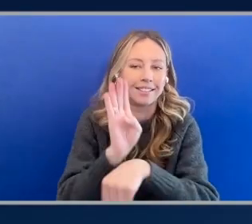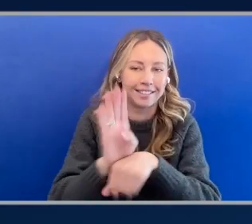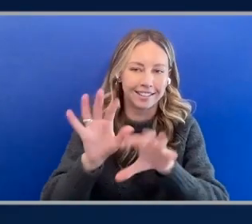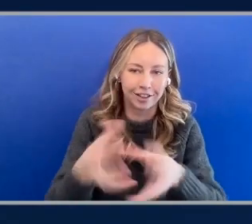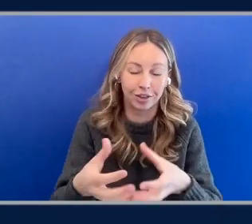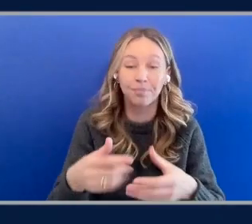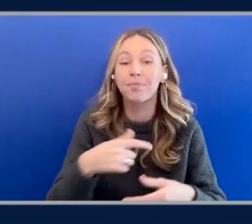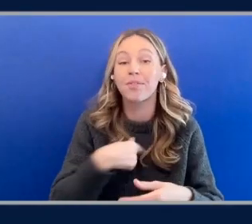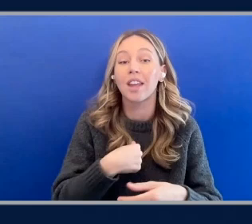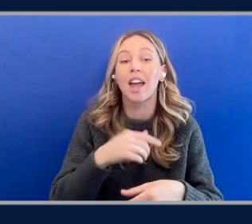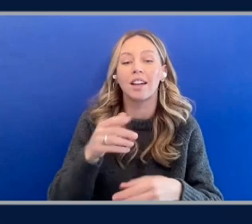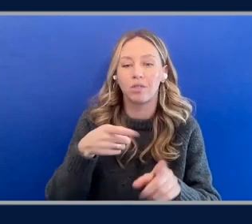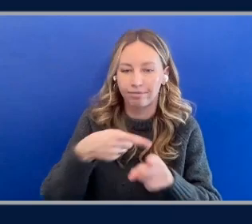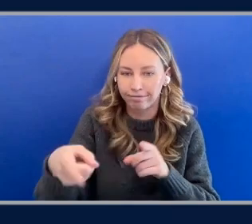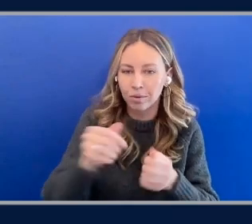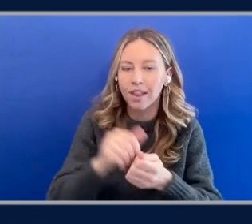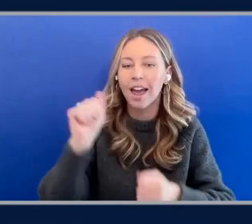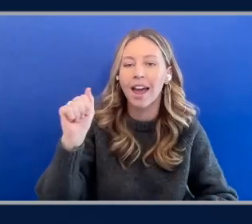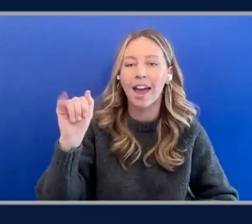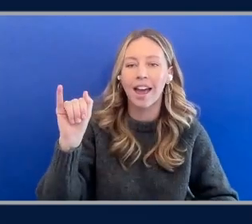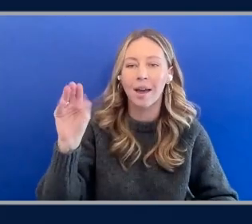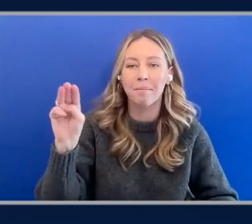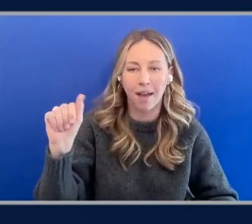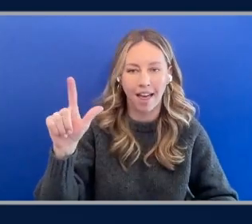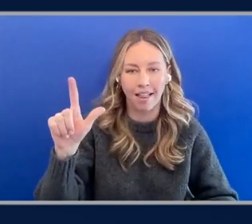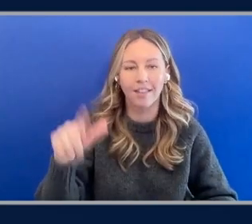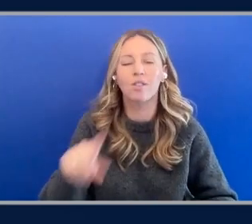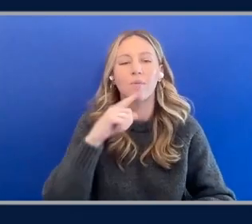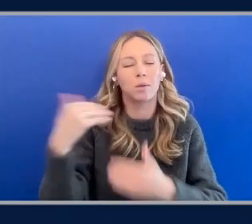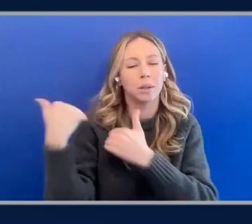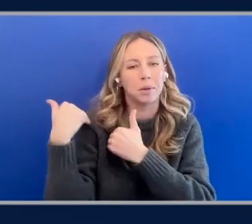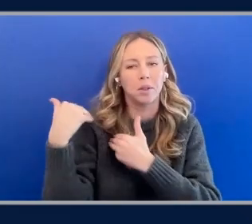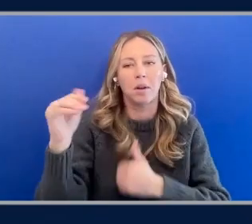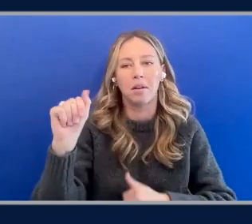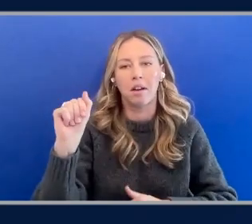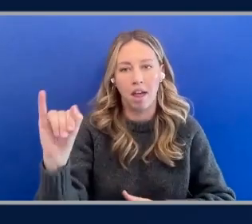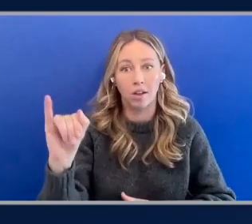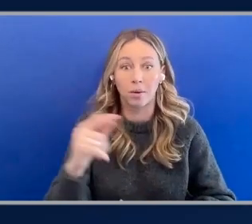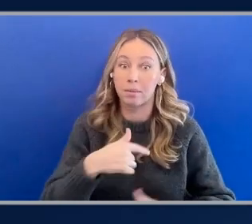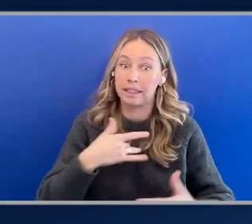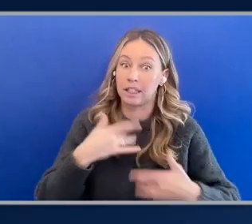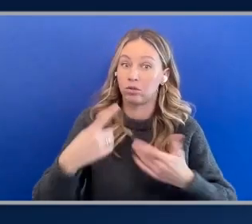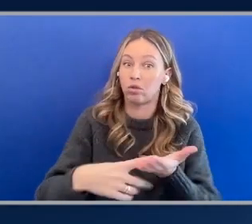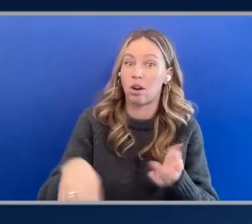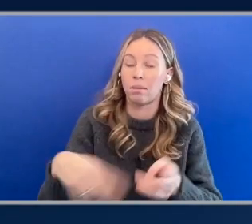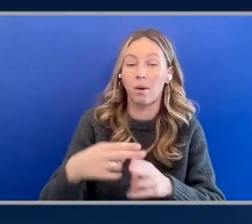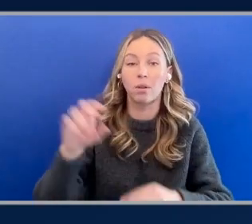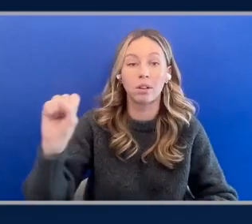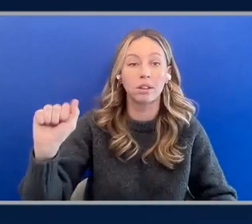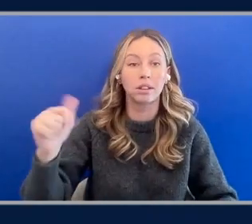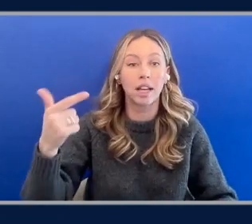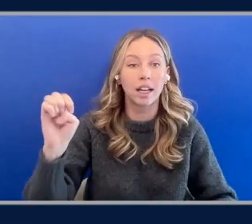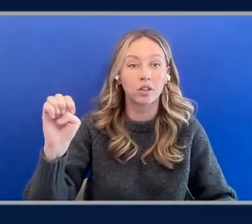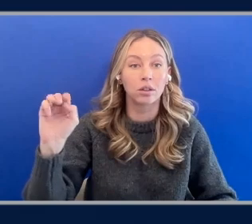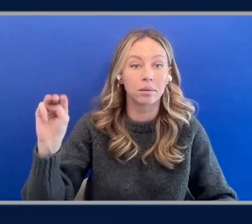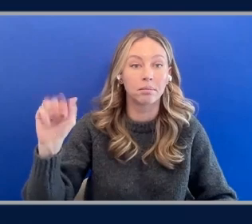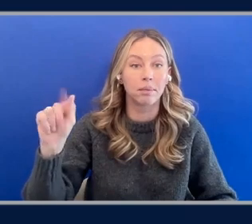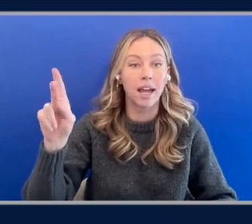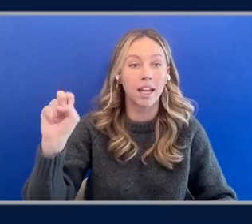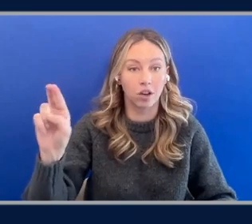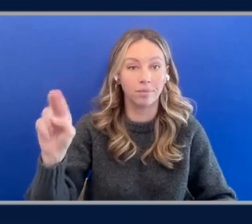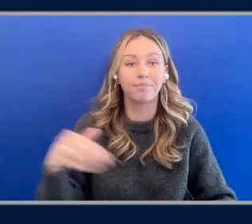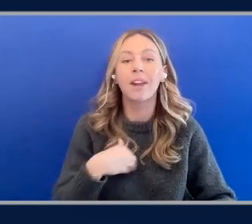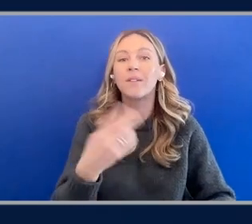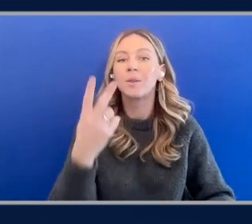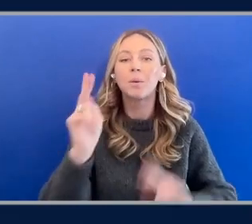AI ML, specifically responsible AI. So I'm pretty excited to get to talk about SageMaker right now. As am I. We're joined by two folks that are